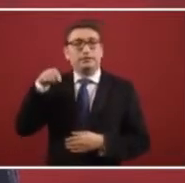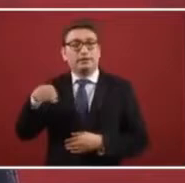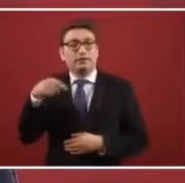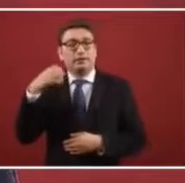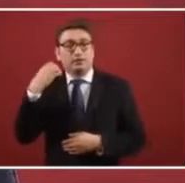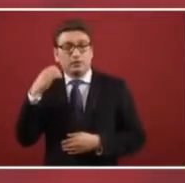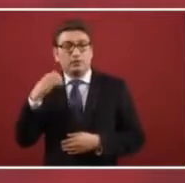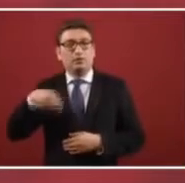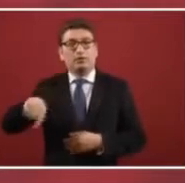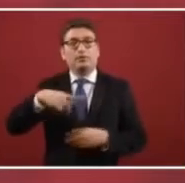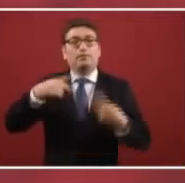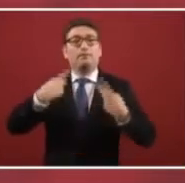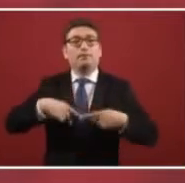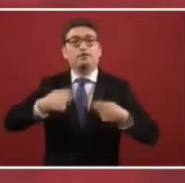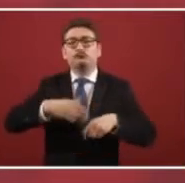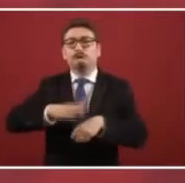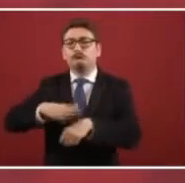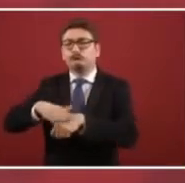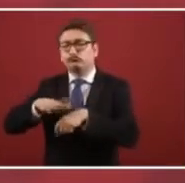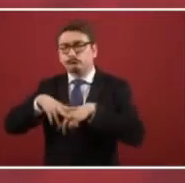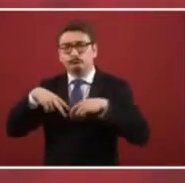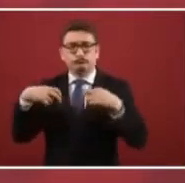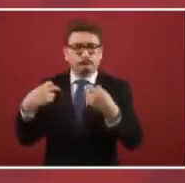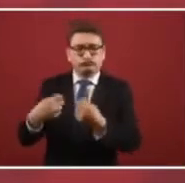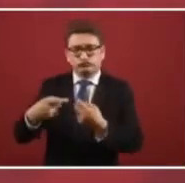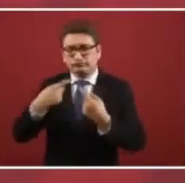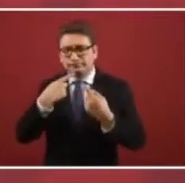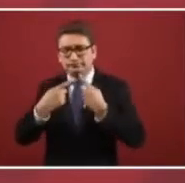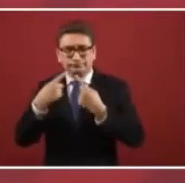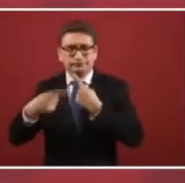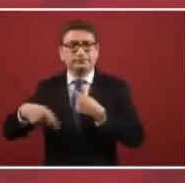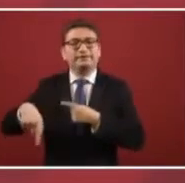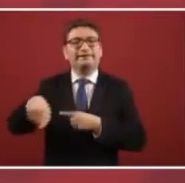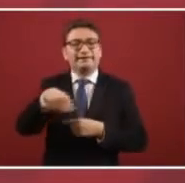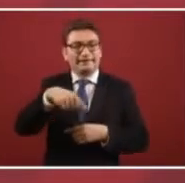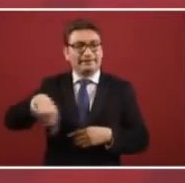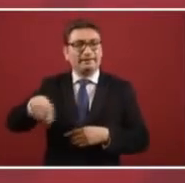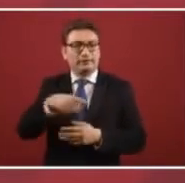from the prehistoric area assembly.